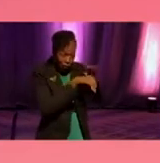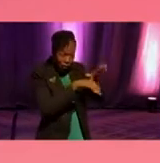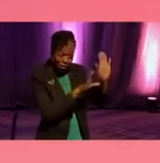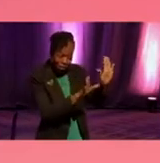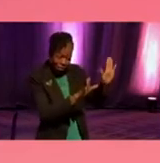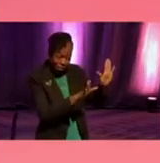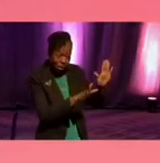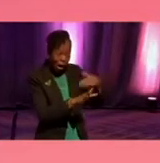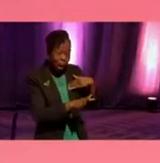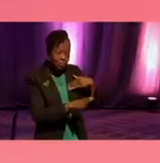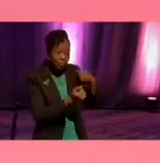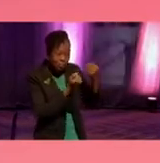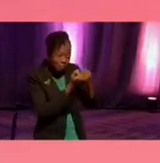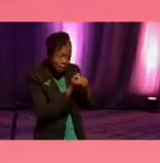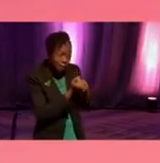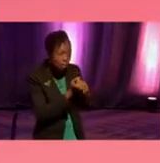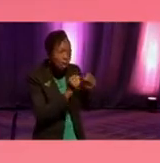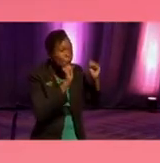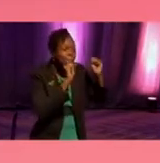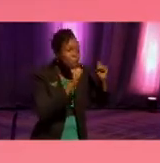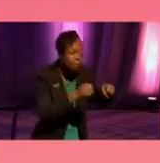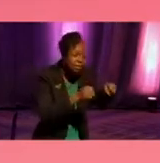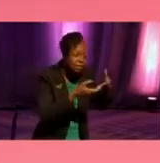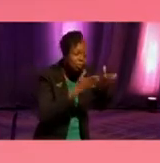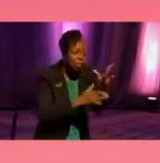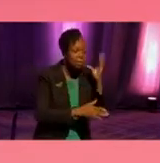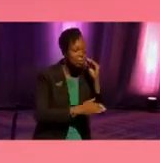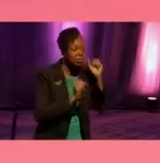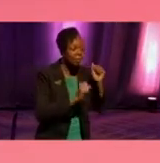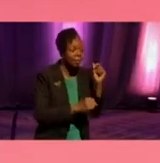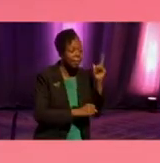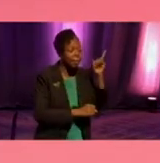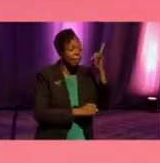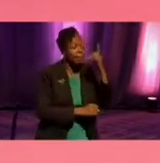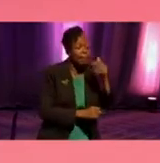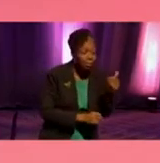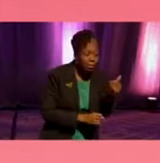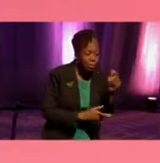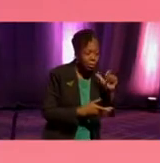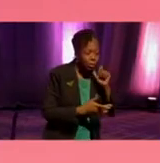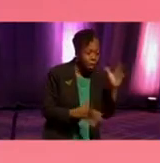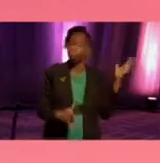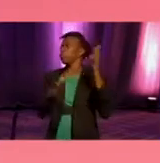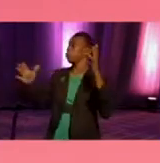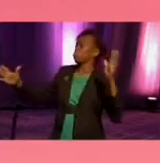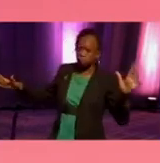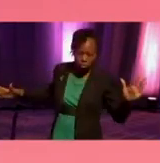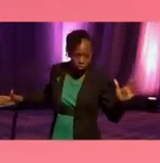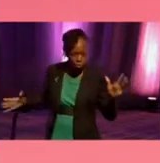experience might or could be like, so that they're not left blindsided or feeling like, oh, this